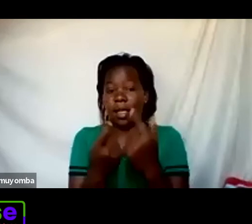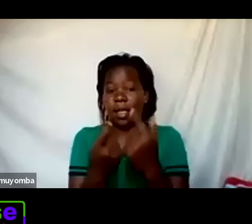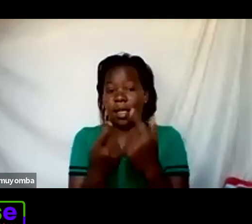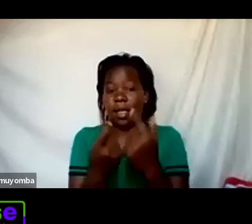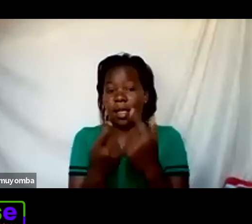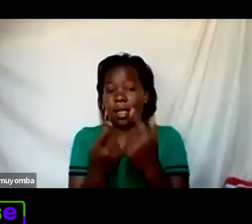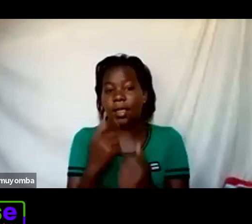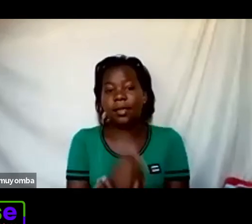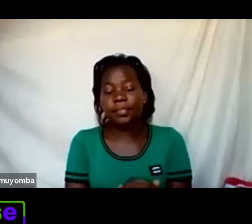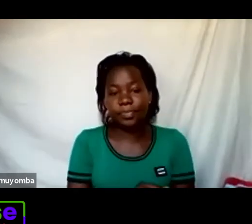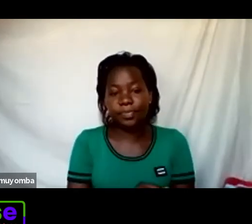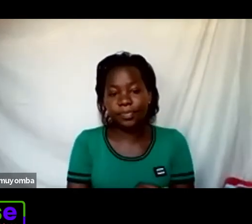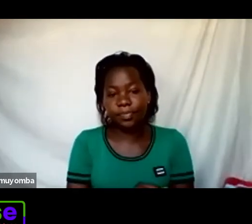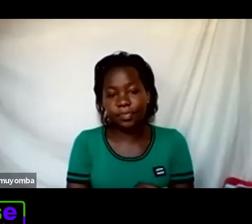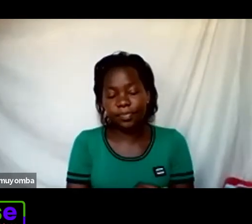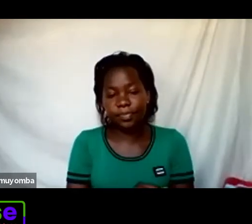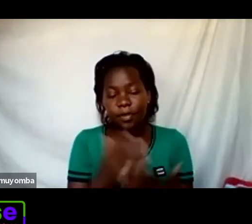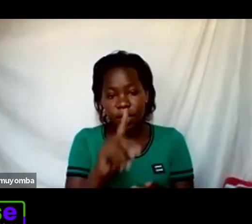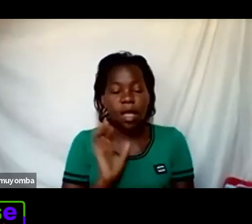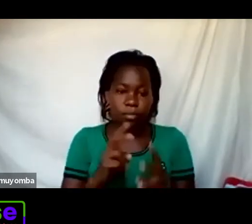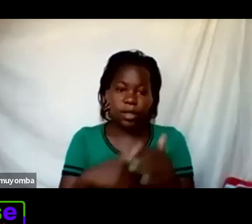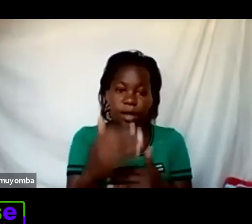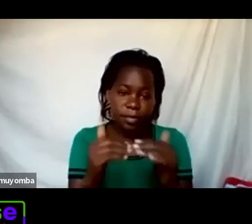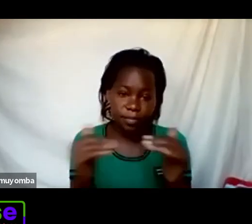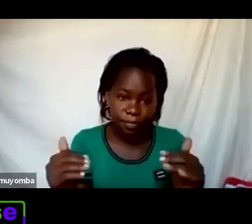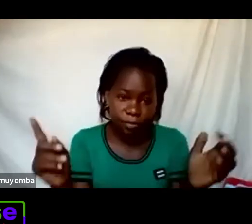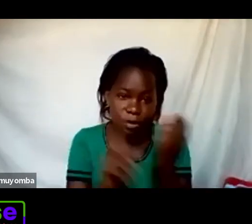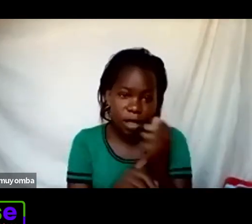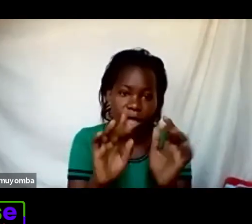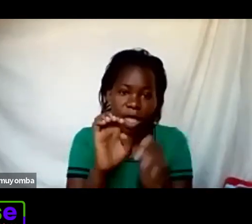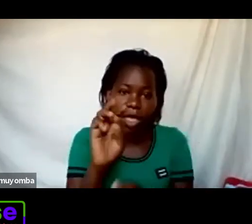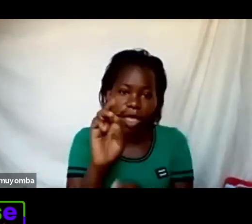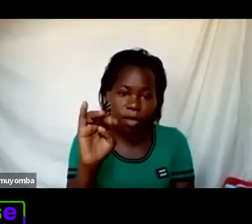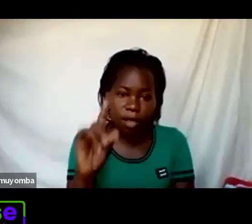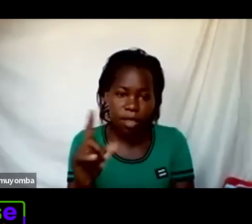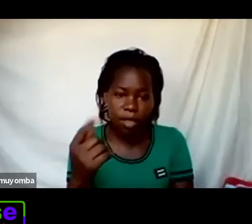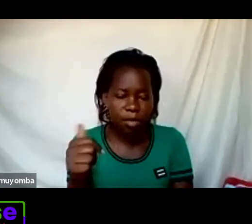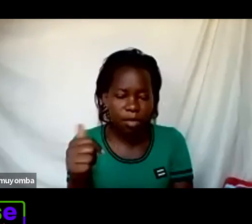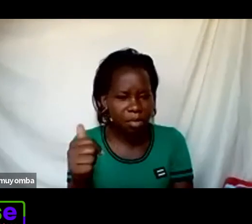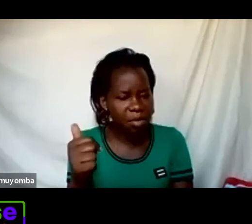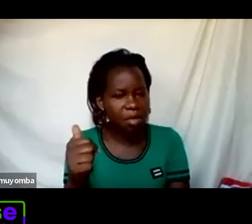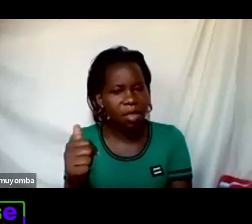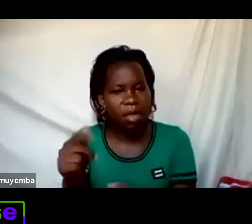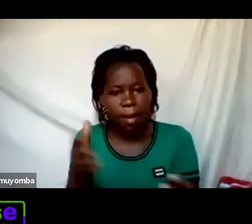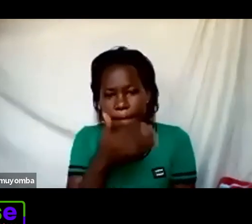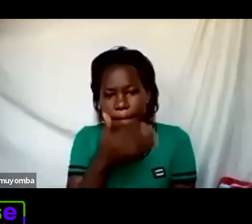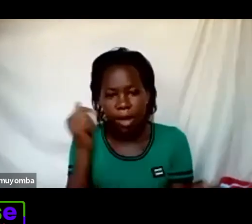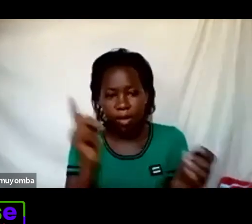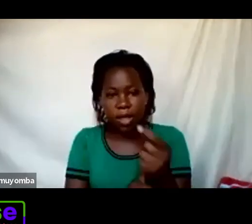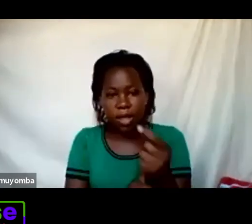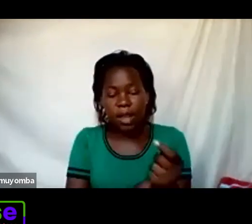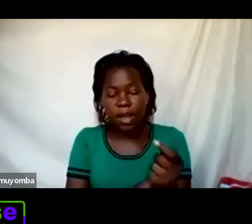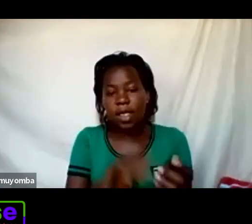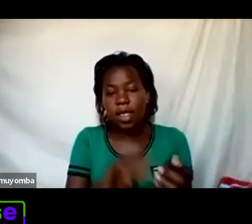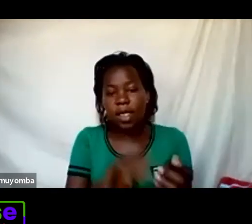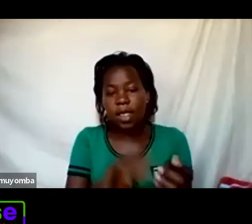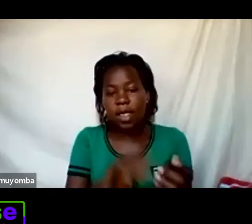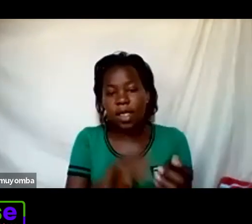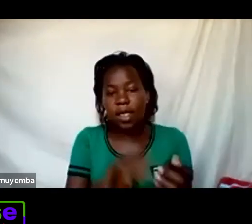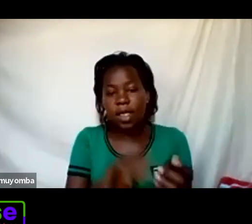you should get an email if you have not already done so. I think the next batch of emails is going out on Friday, where we